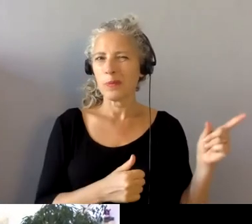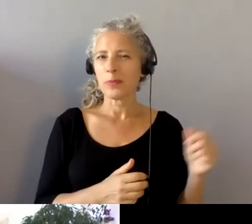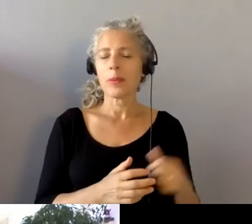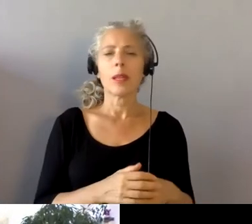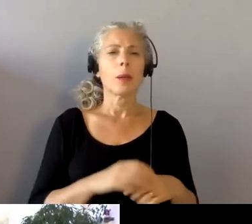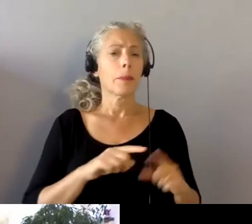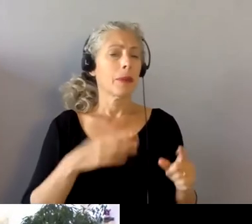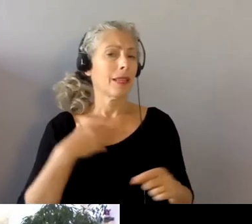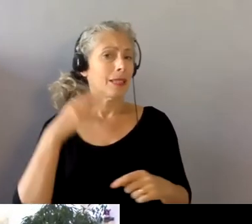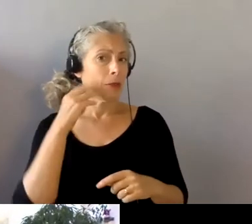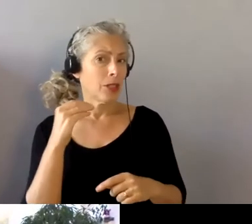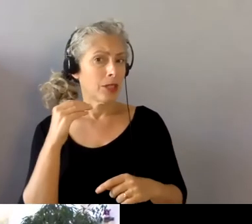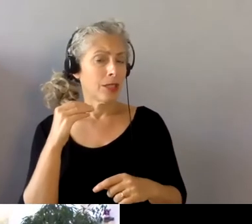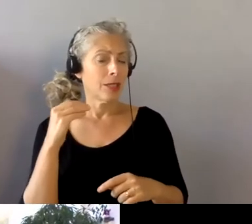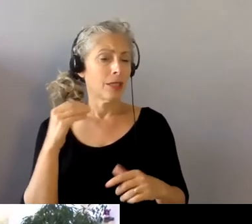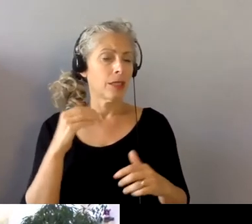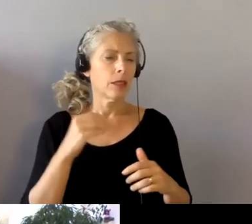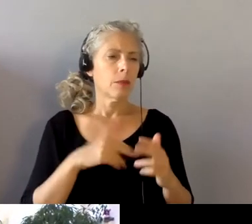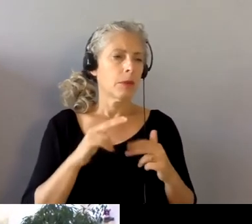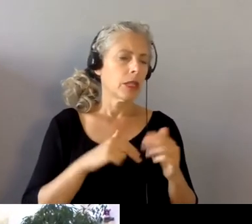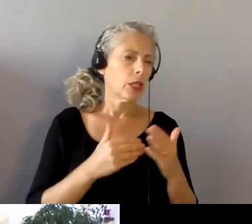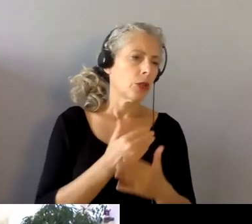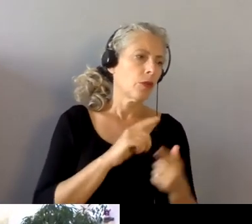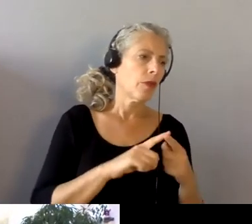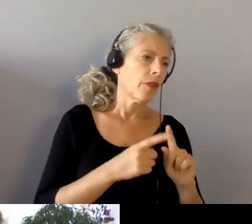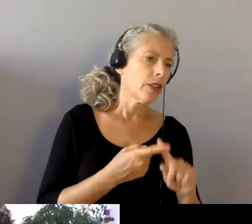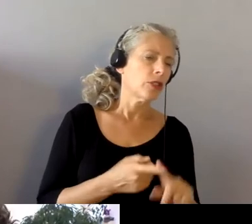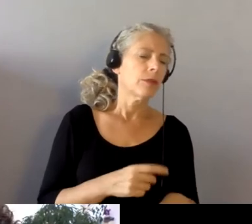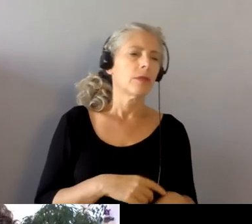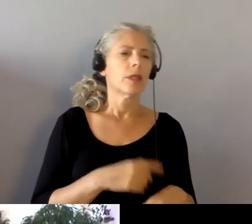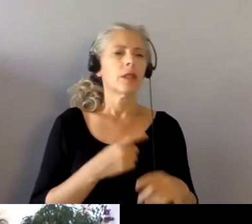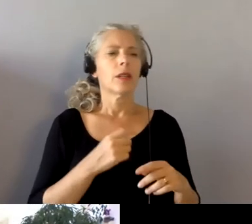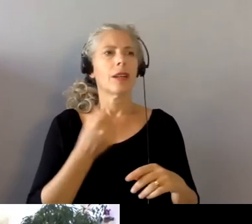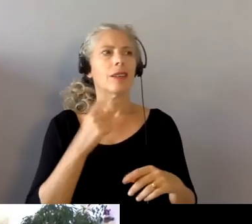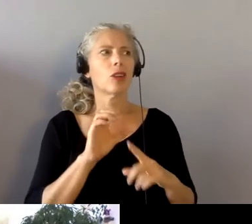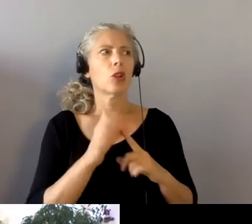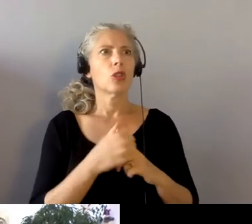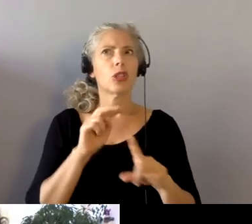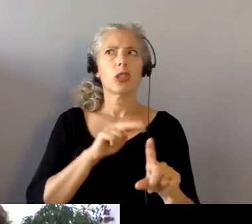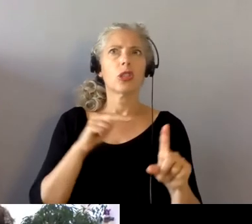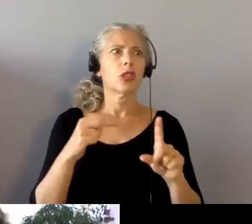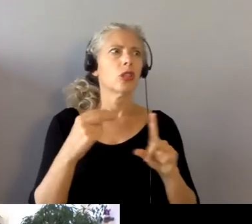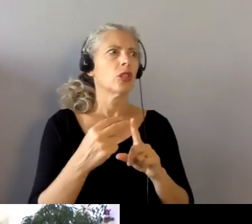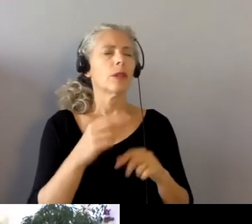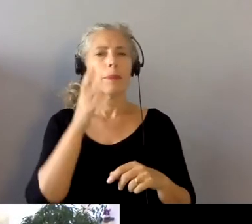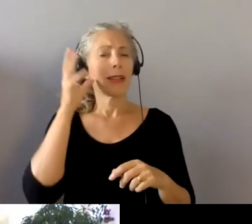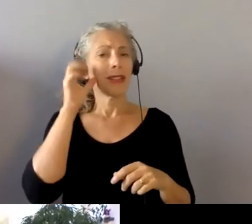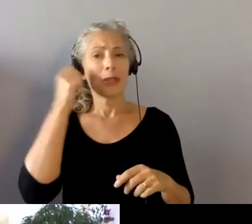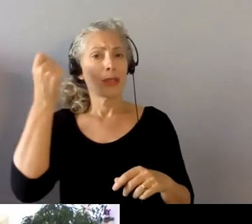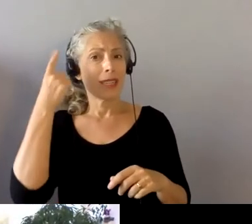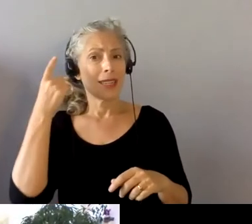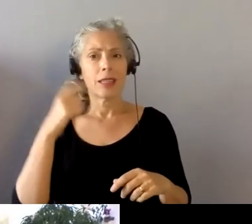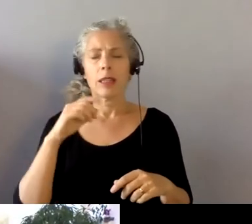But that experience of building new realities, making new friendships, of understanding culture from very different places in ways that your parents don't understand, that